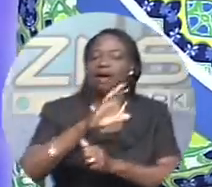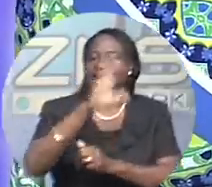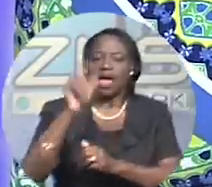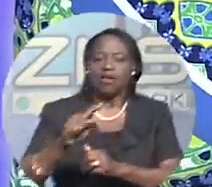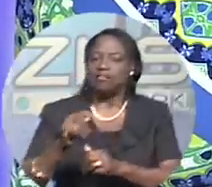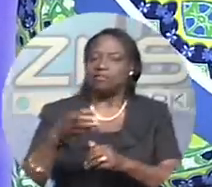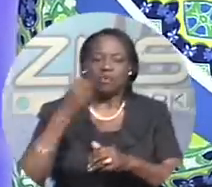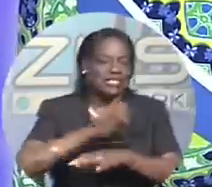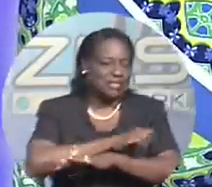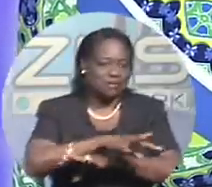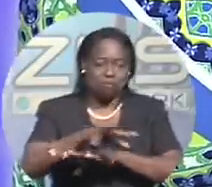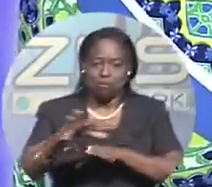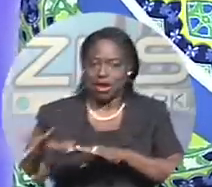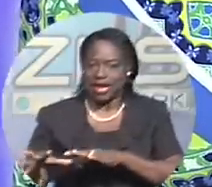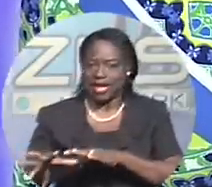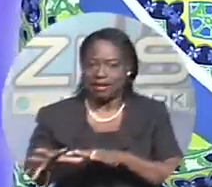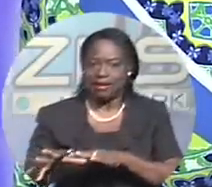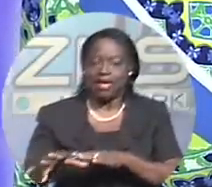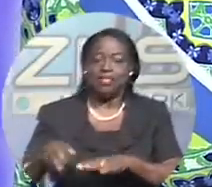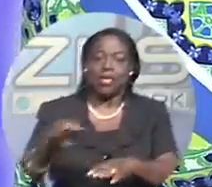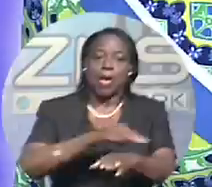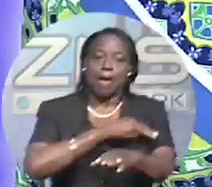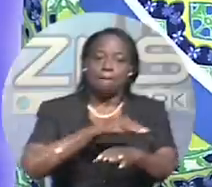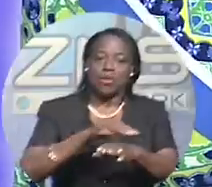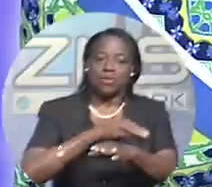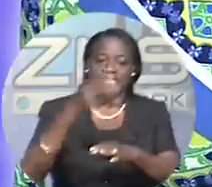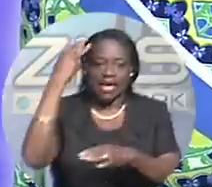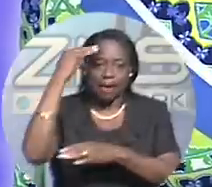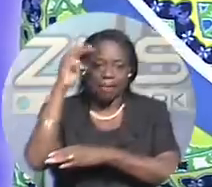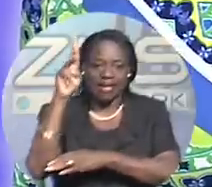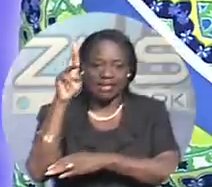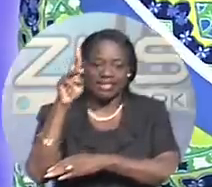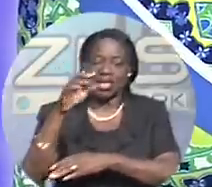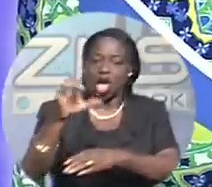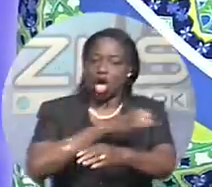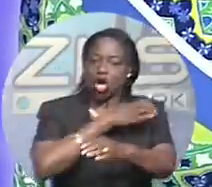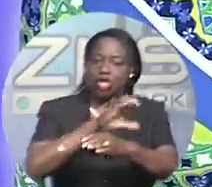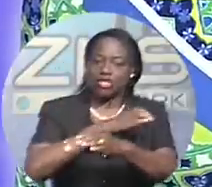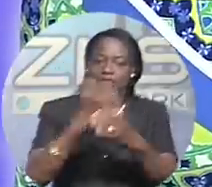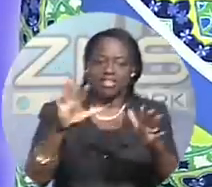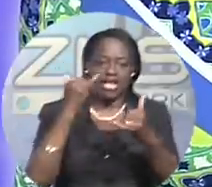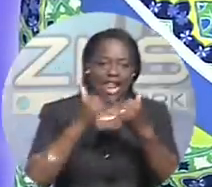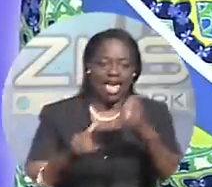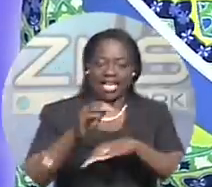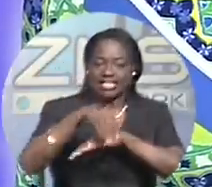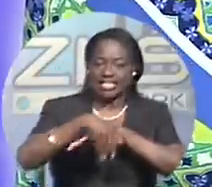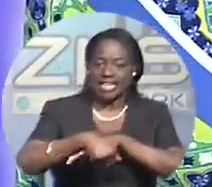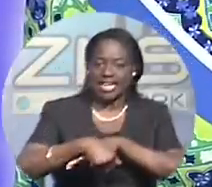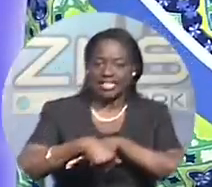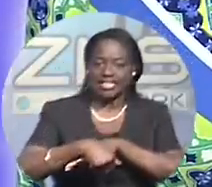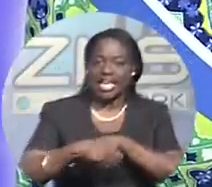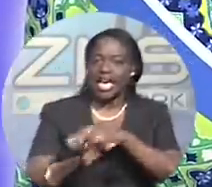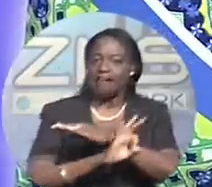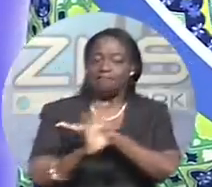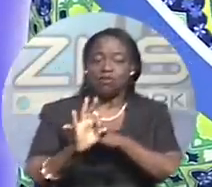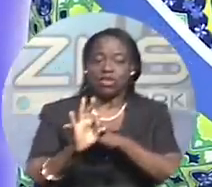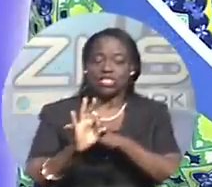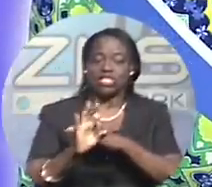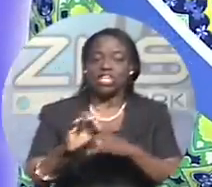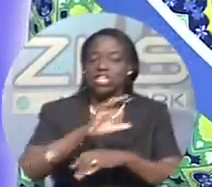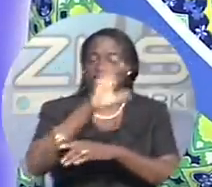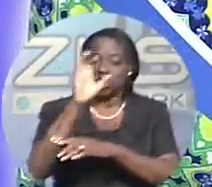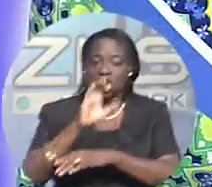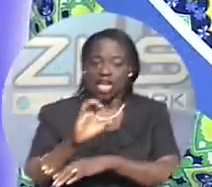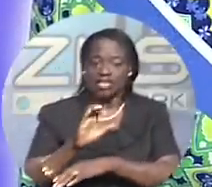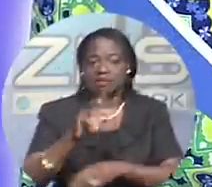The much-anticipated Music Masters concert was held last night on Fort Charlotte, and it was literally a nail-biter as patrons